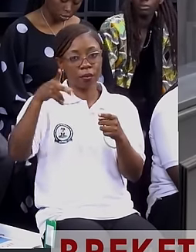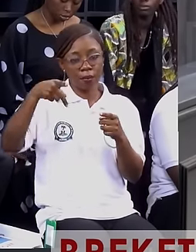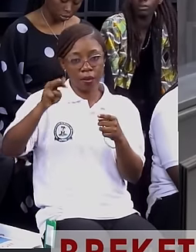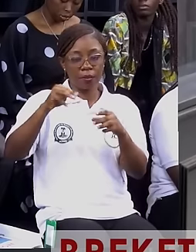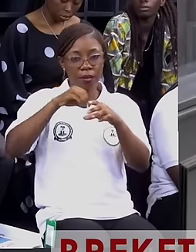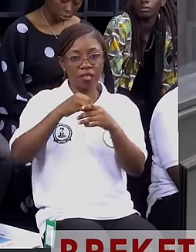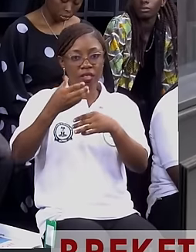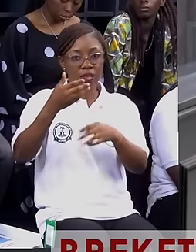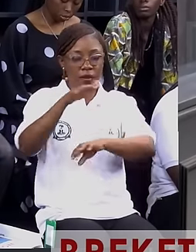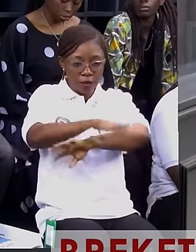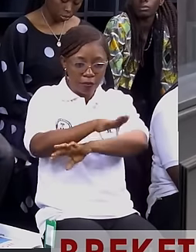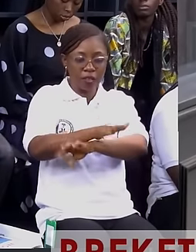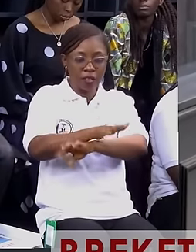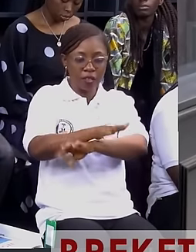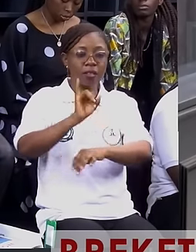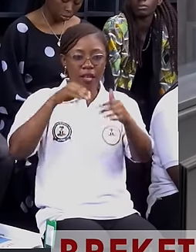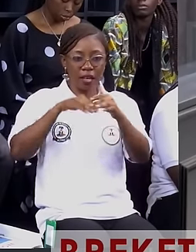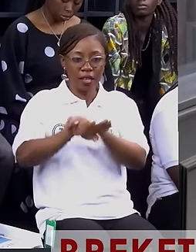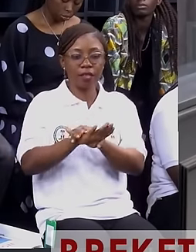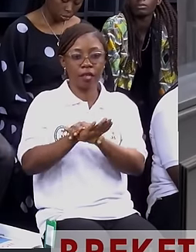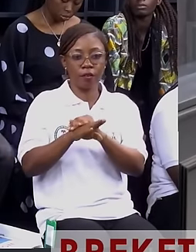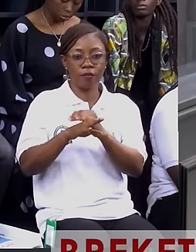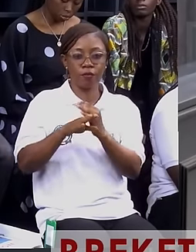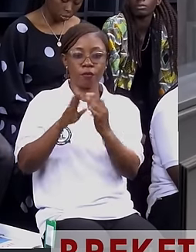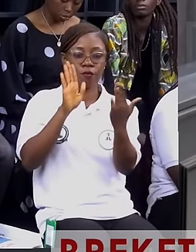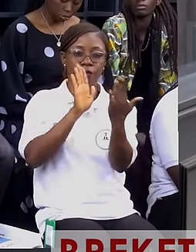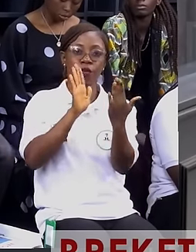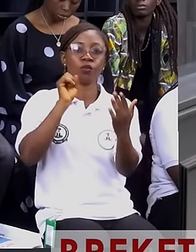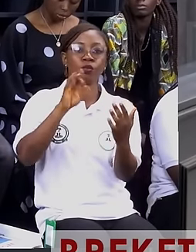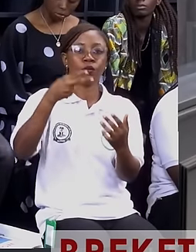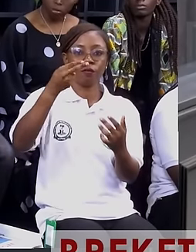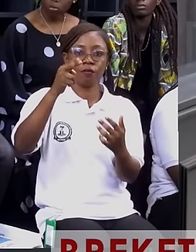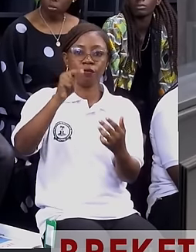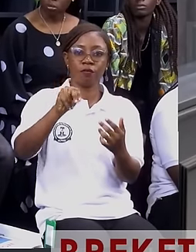So, I enter in front of Nikon Nursery.